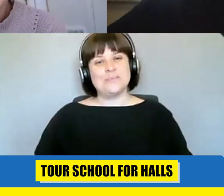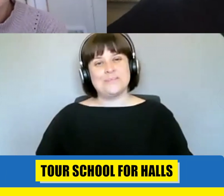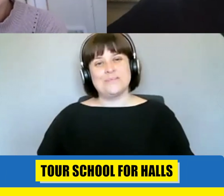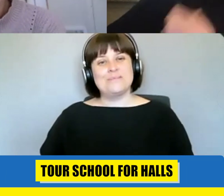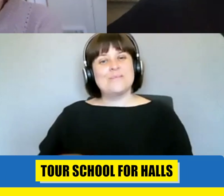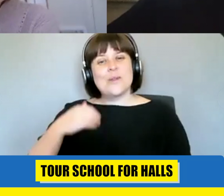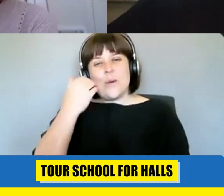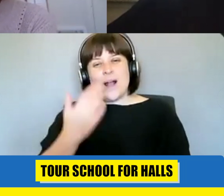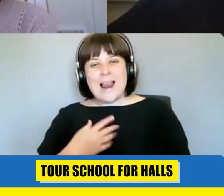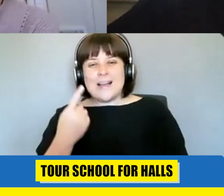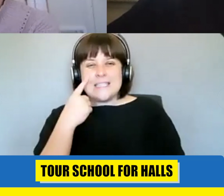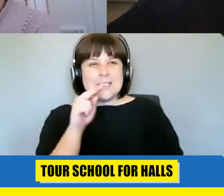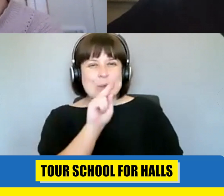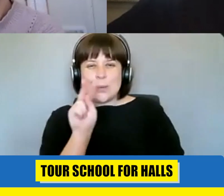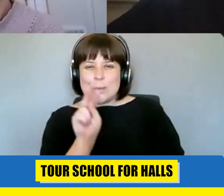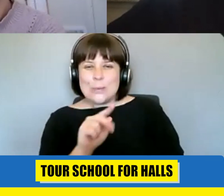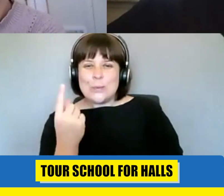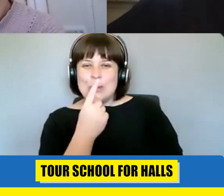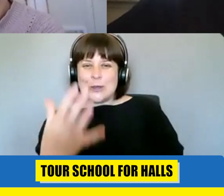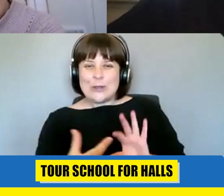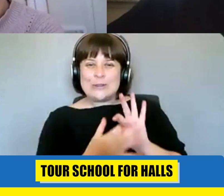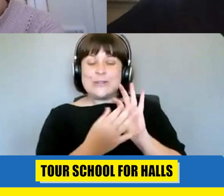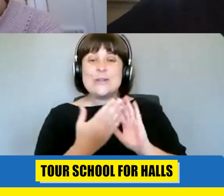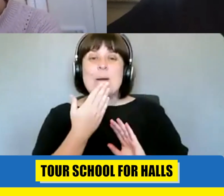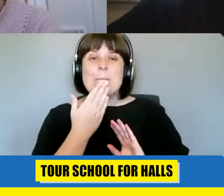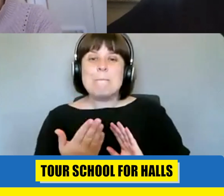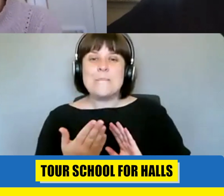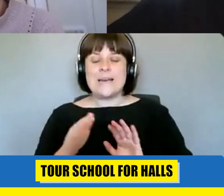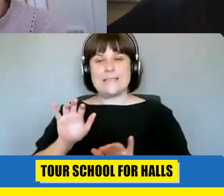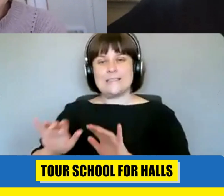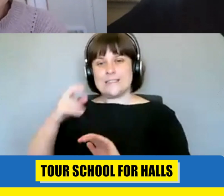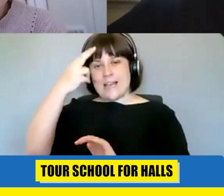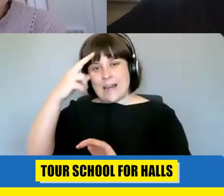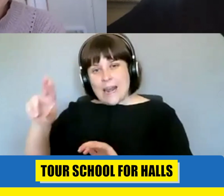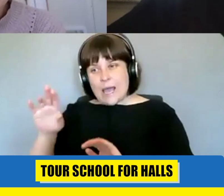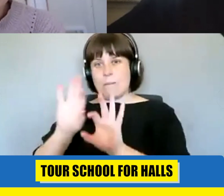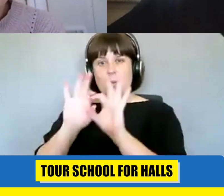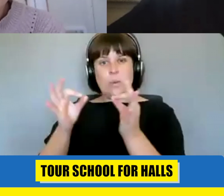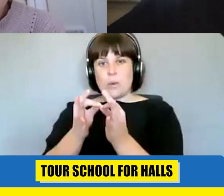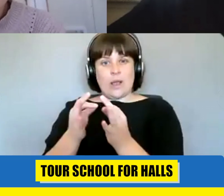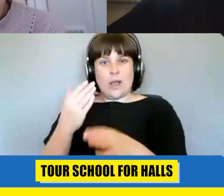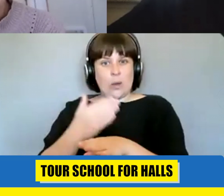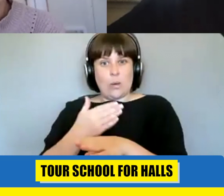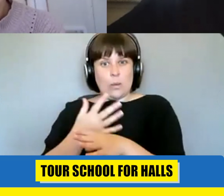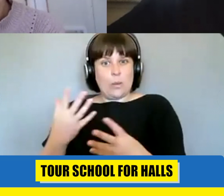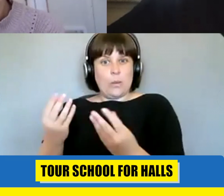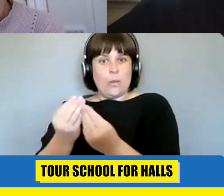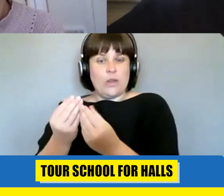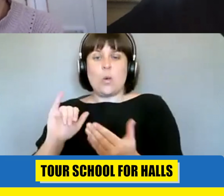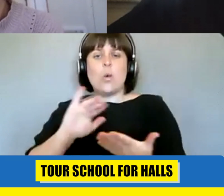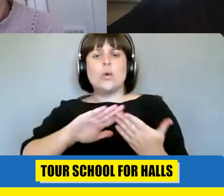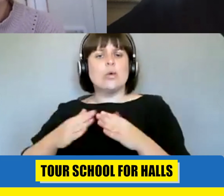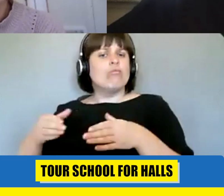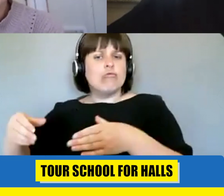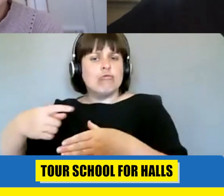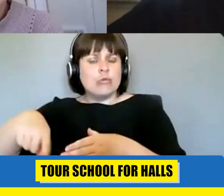see who's joining us today. So if you could please take a moment to enter your name, the organisation or community group you're from, and the town that you're zooming